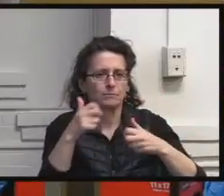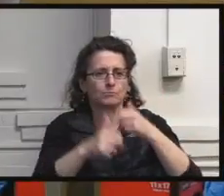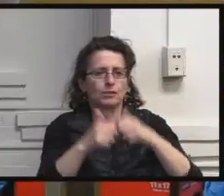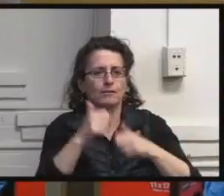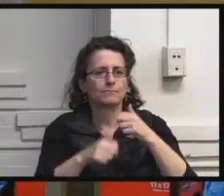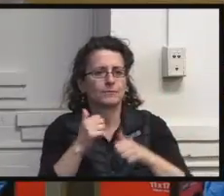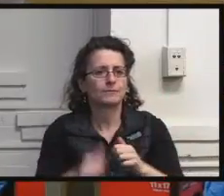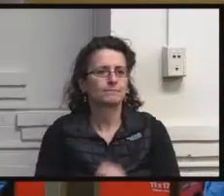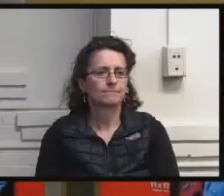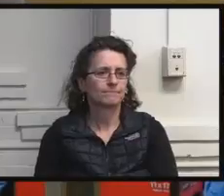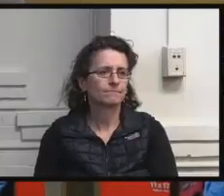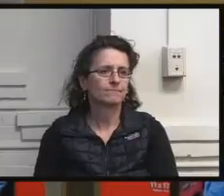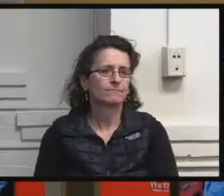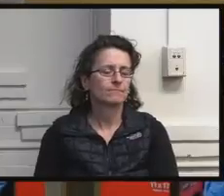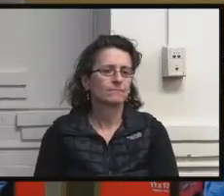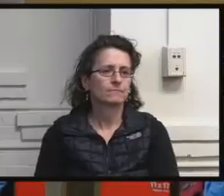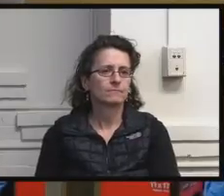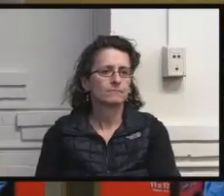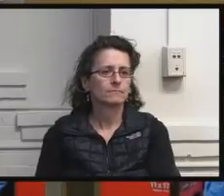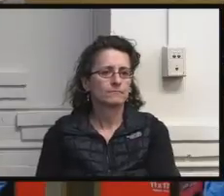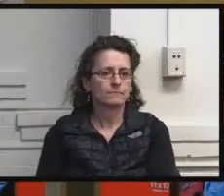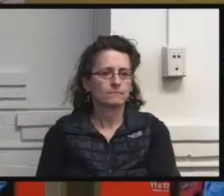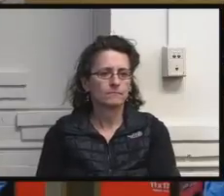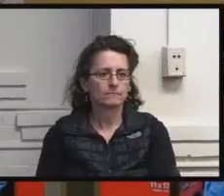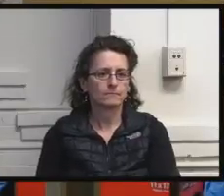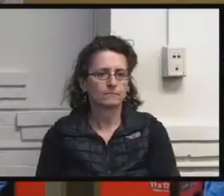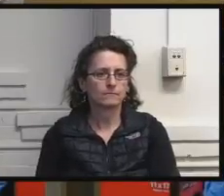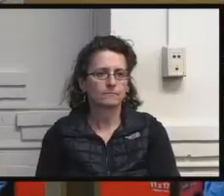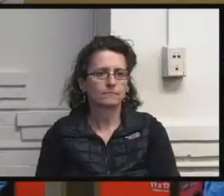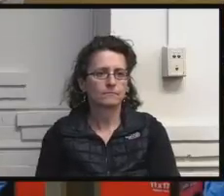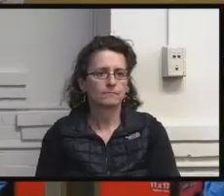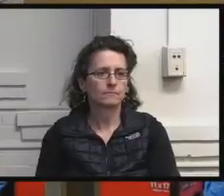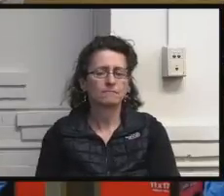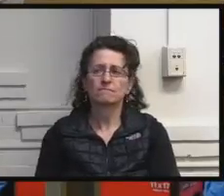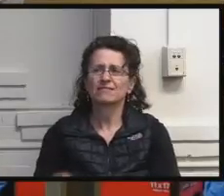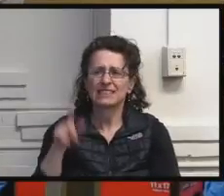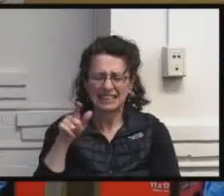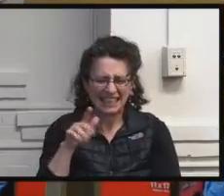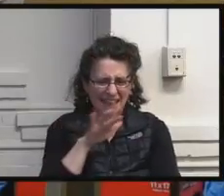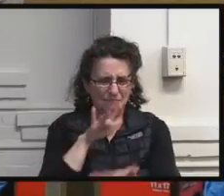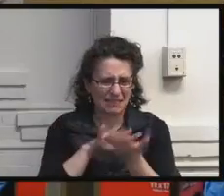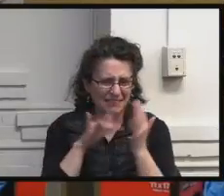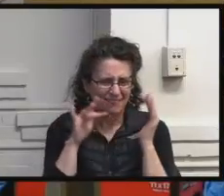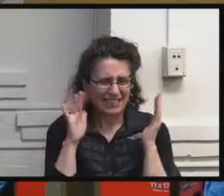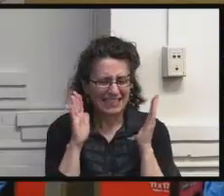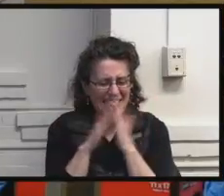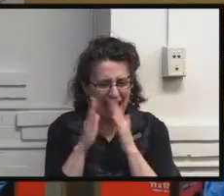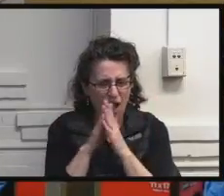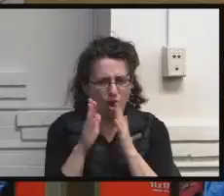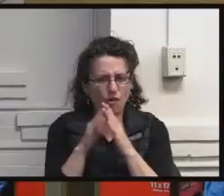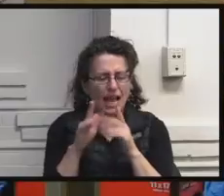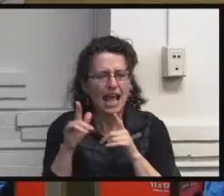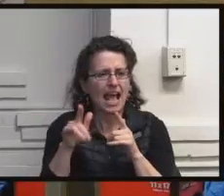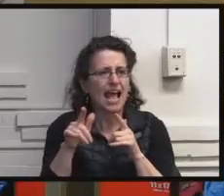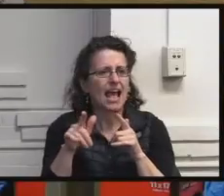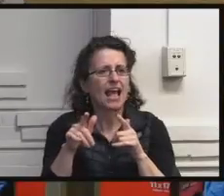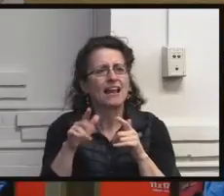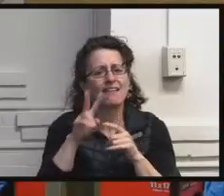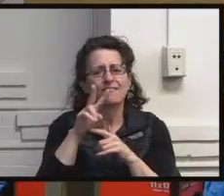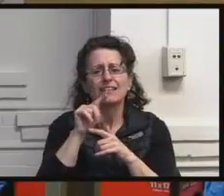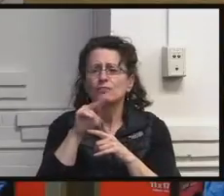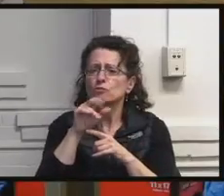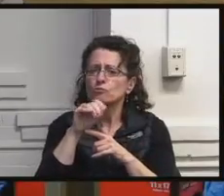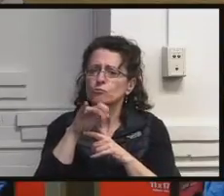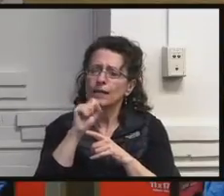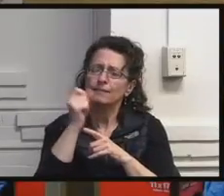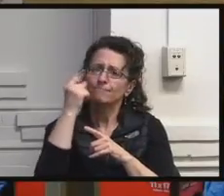Is it on the inspection? Okay. Yeah. And, you know, and this is right in downtown, and, you know, economic vitality is also very important to VTRANS.